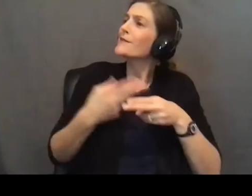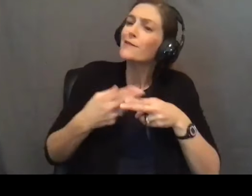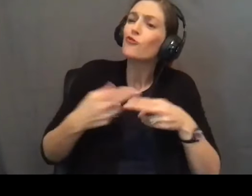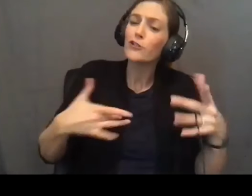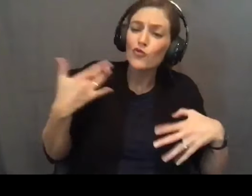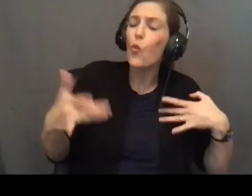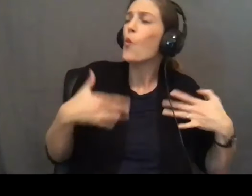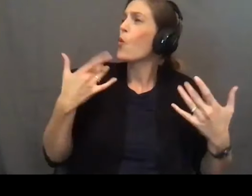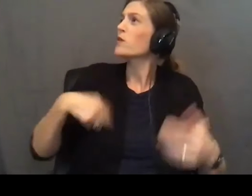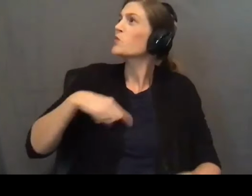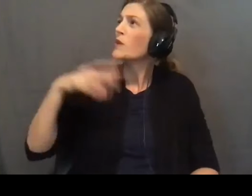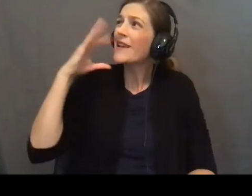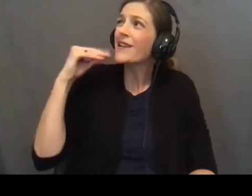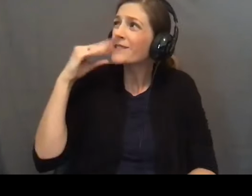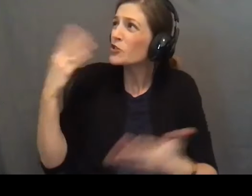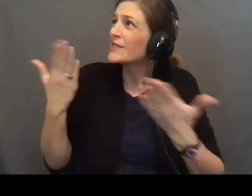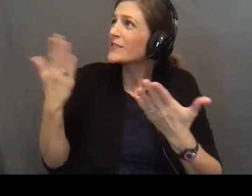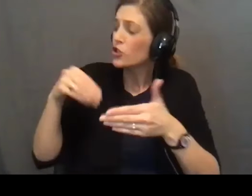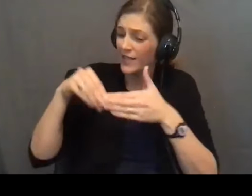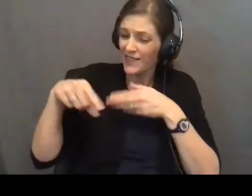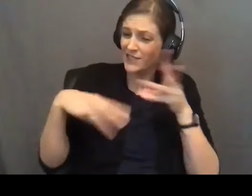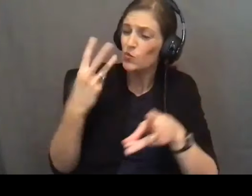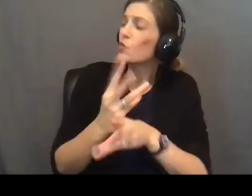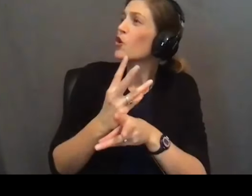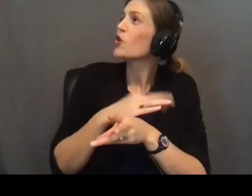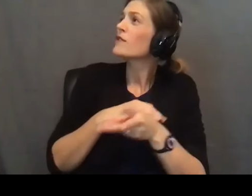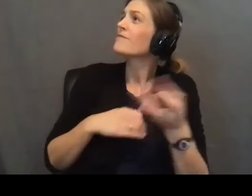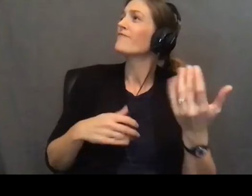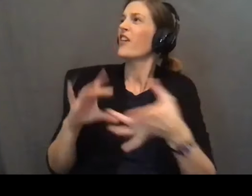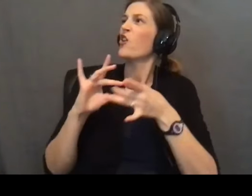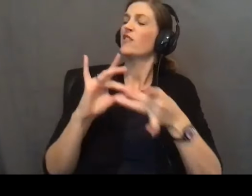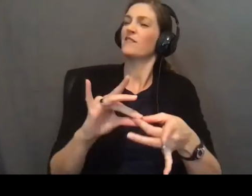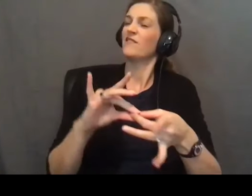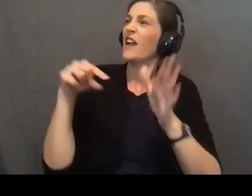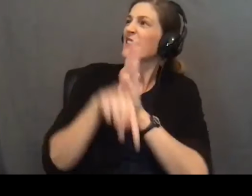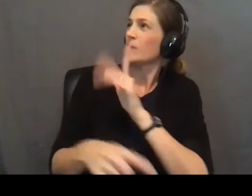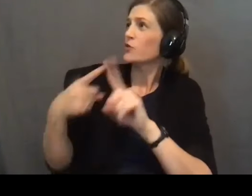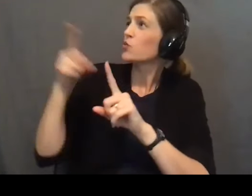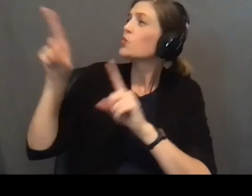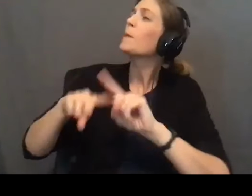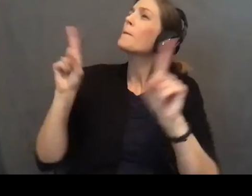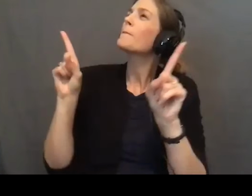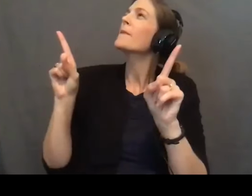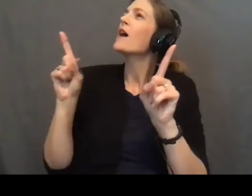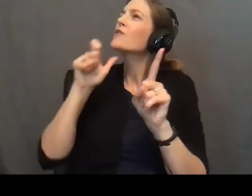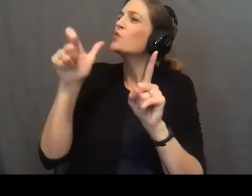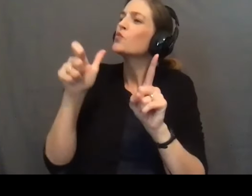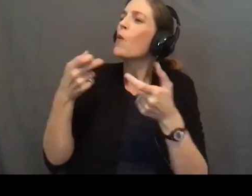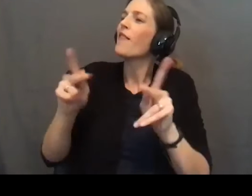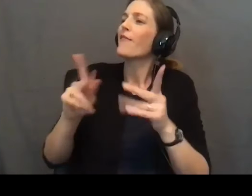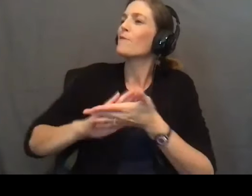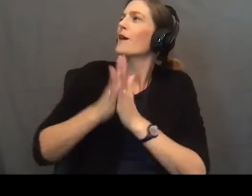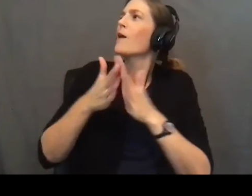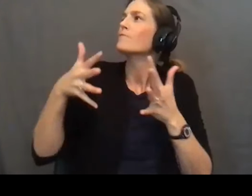Joys That we can experience In this world That are tied Most deeply To you But Lord Let them not Be anchored there